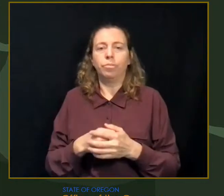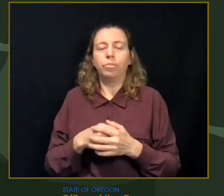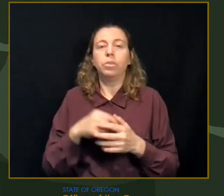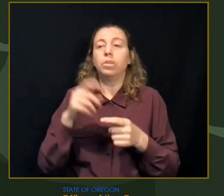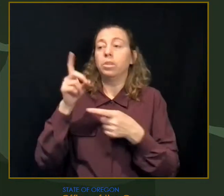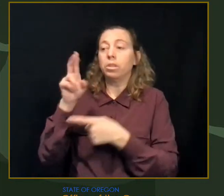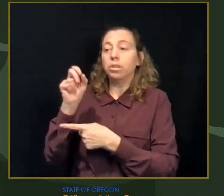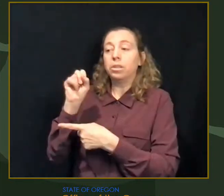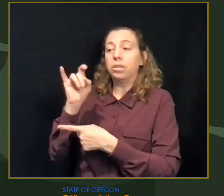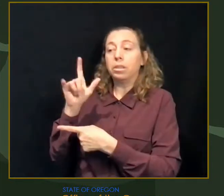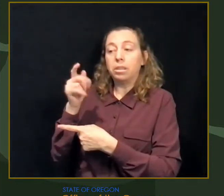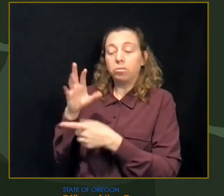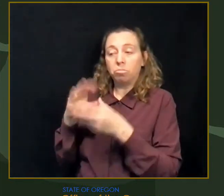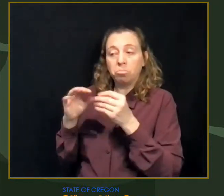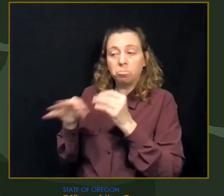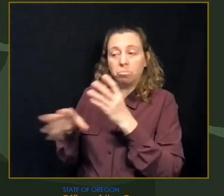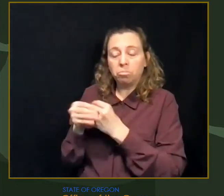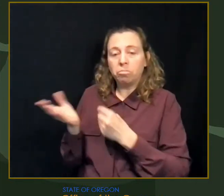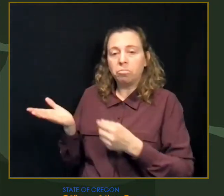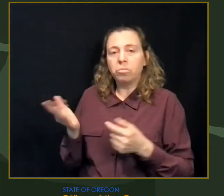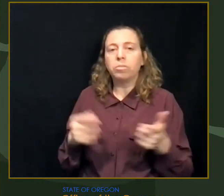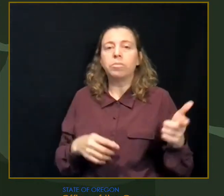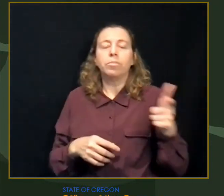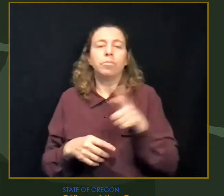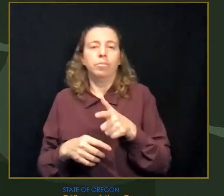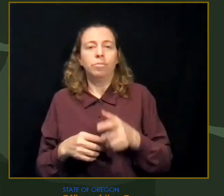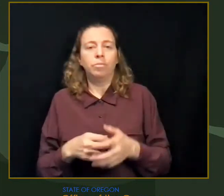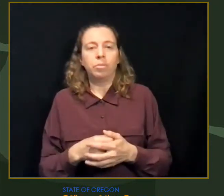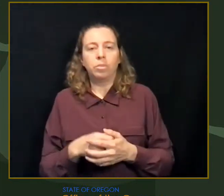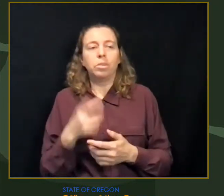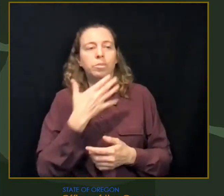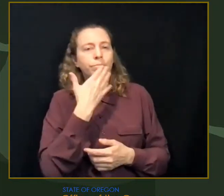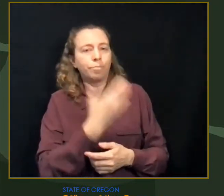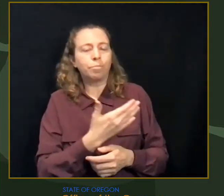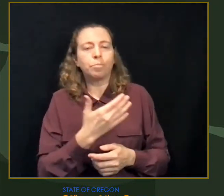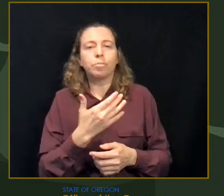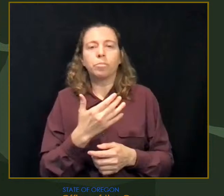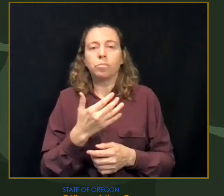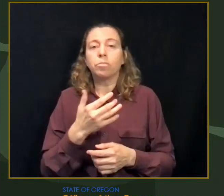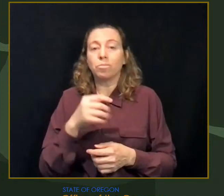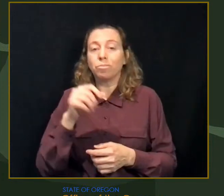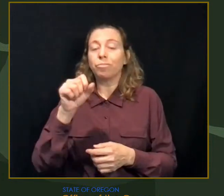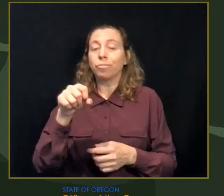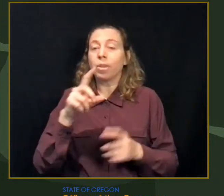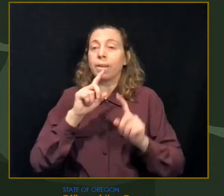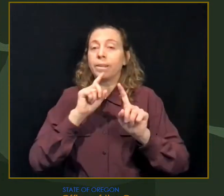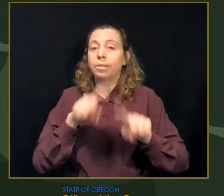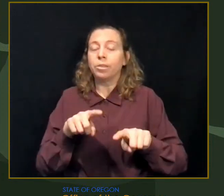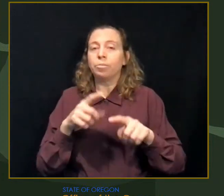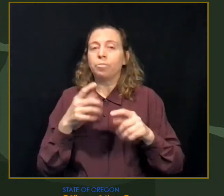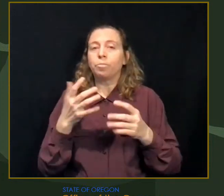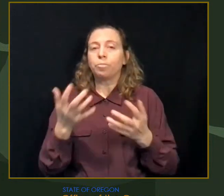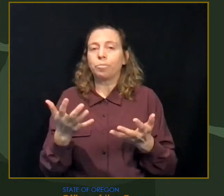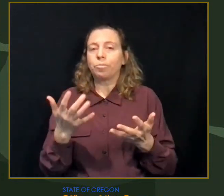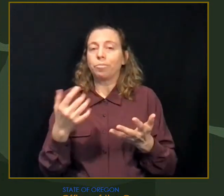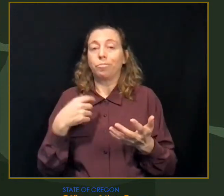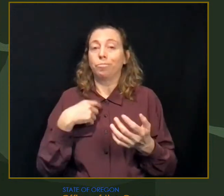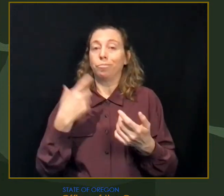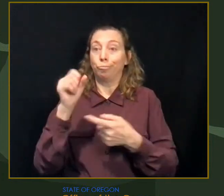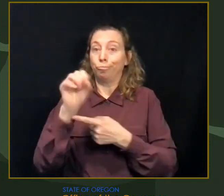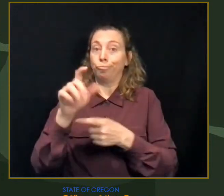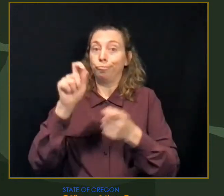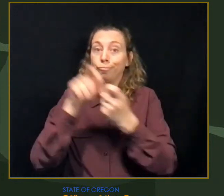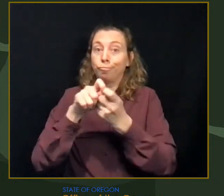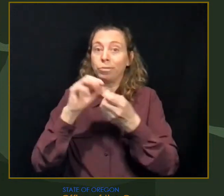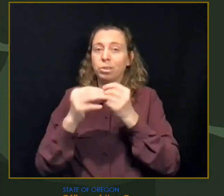Thank you, Governor Brown. I think the answer to that question is, as Governor Brown said, is no, we can't tell you a certain number. With this being